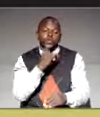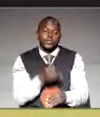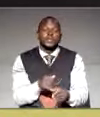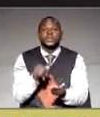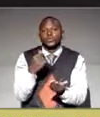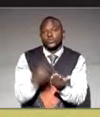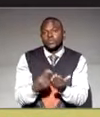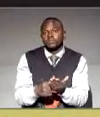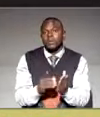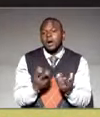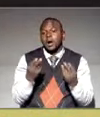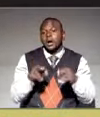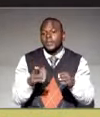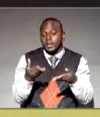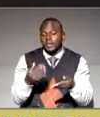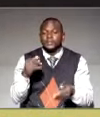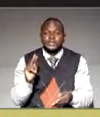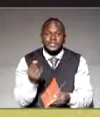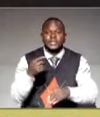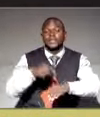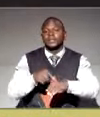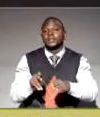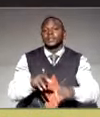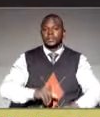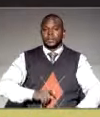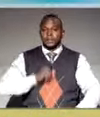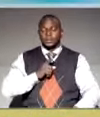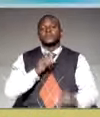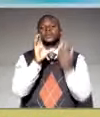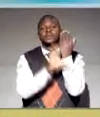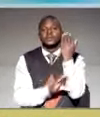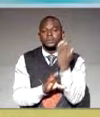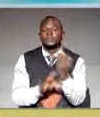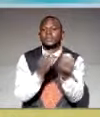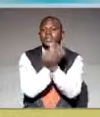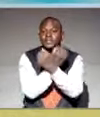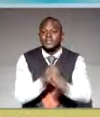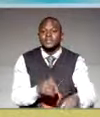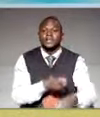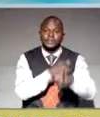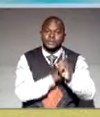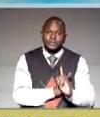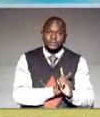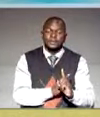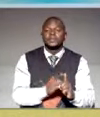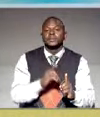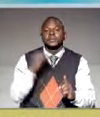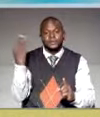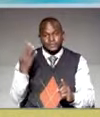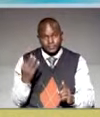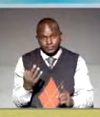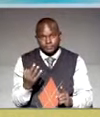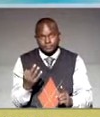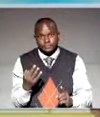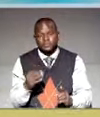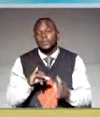the event being held here for a second time is confidence on the country. Safety, security and facilitation